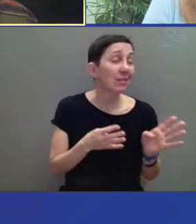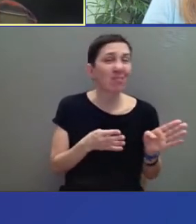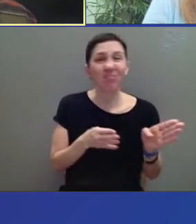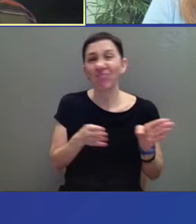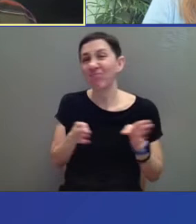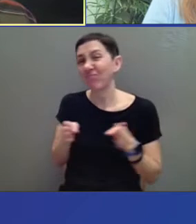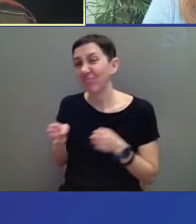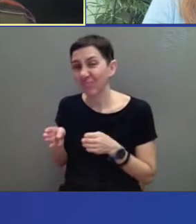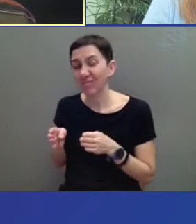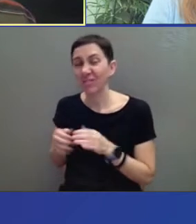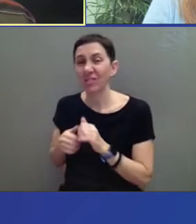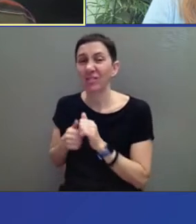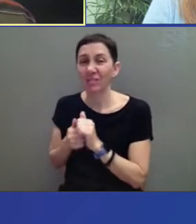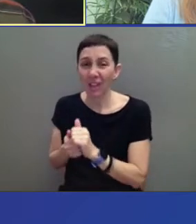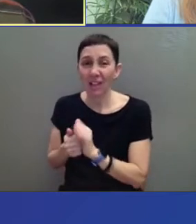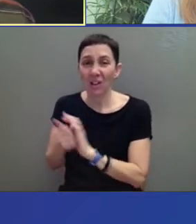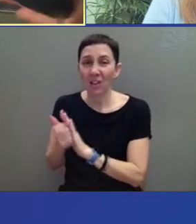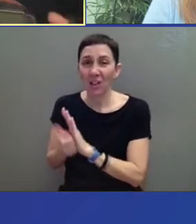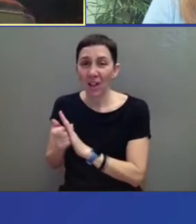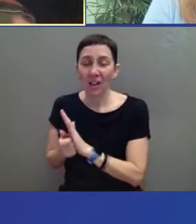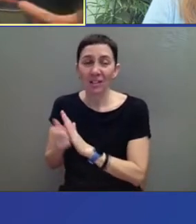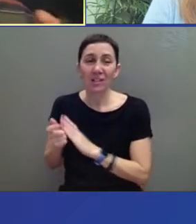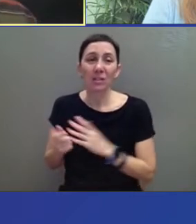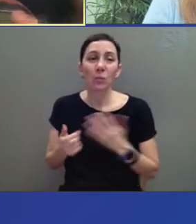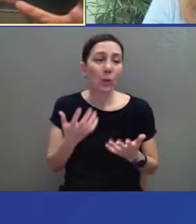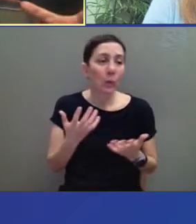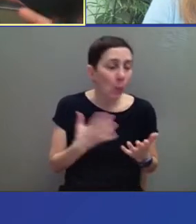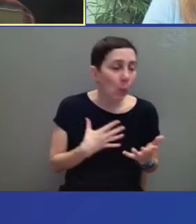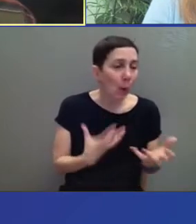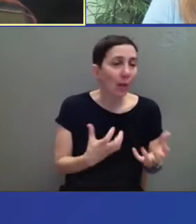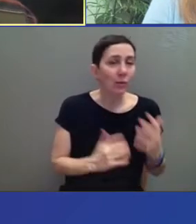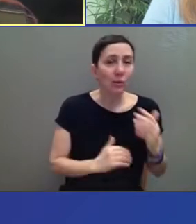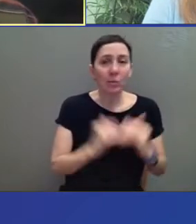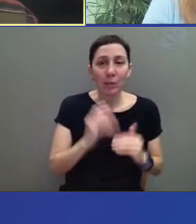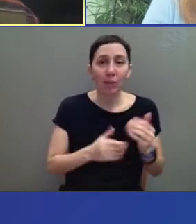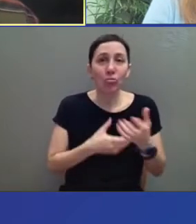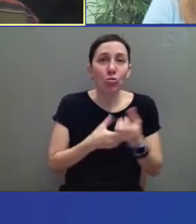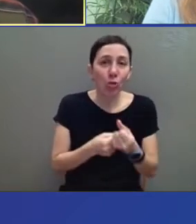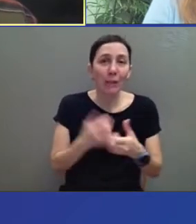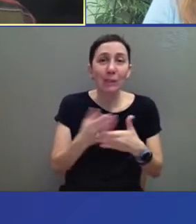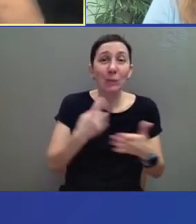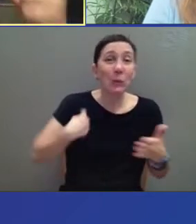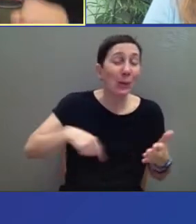away from work that we would have otherwise done to build necessary trust between